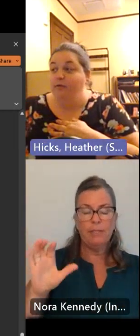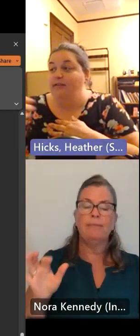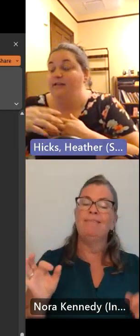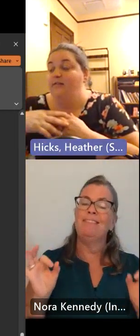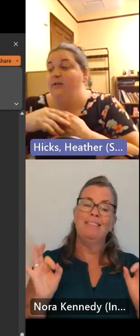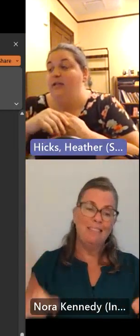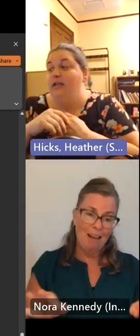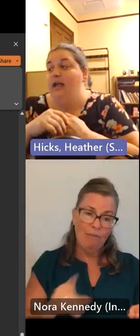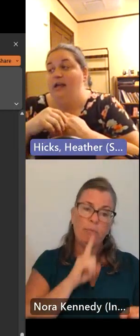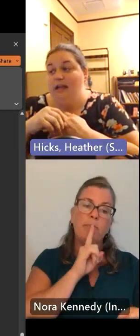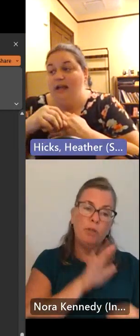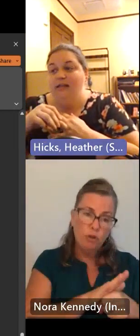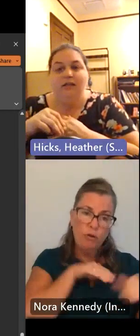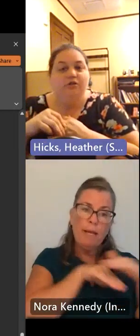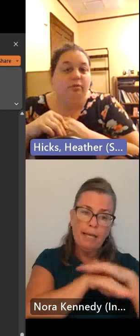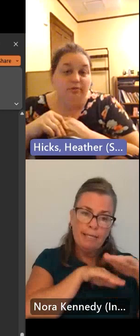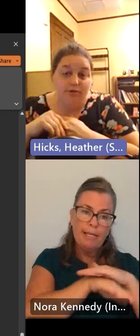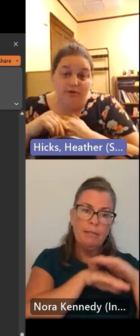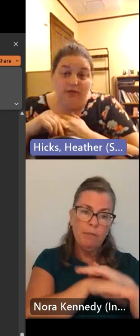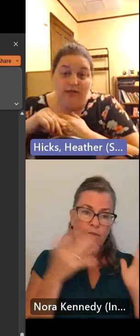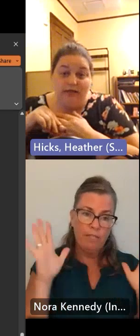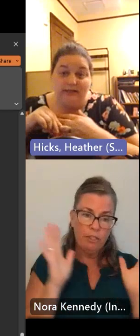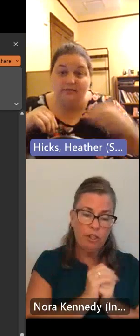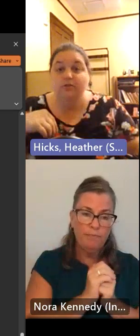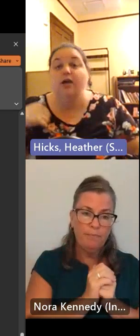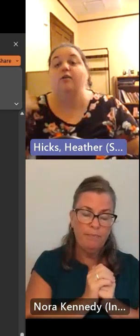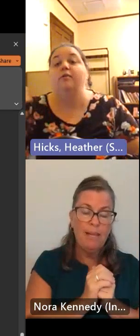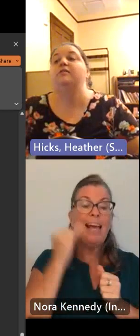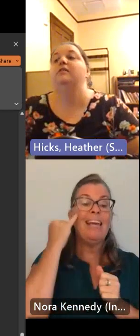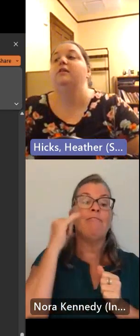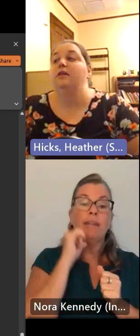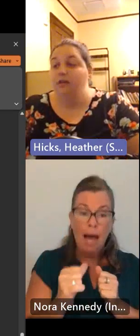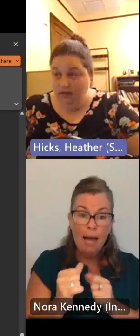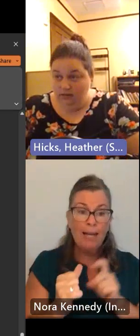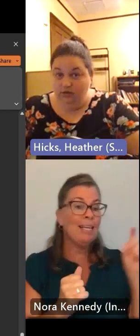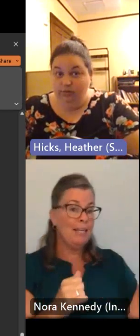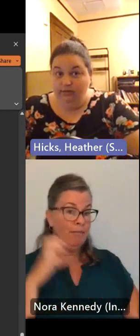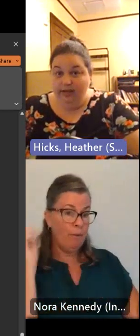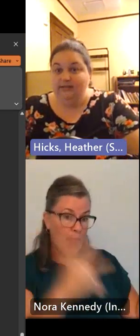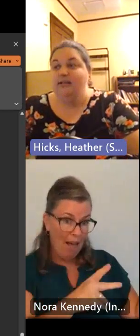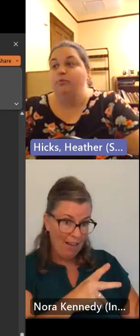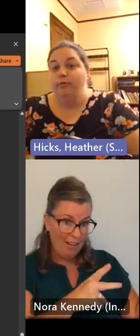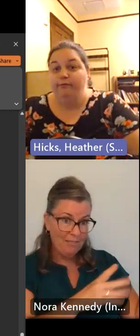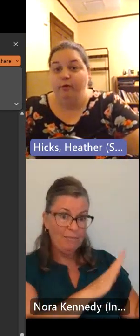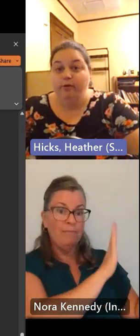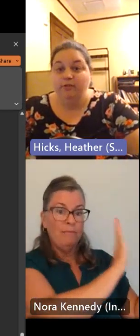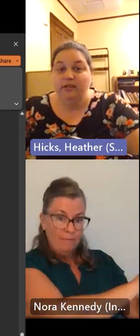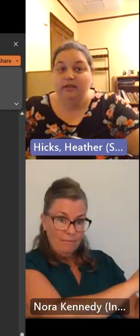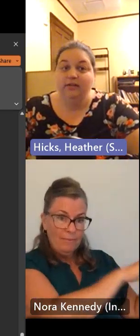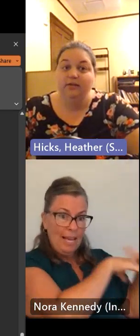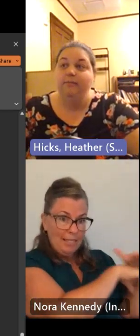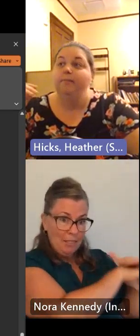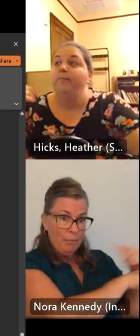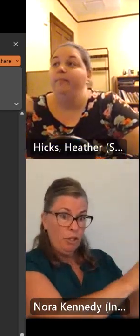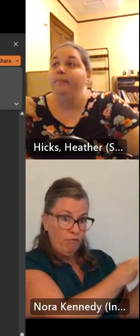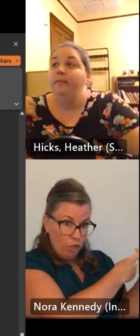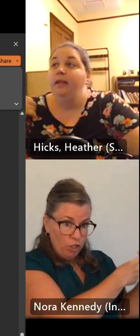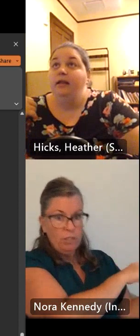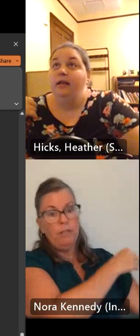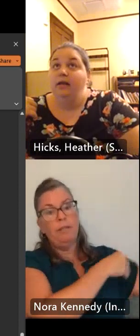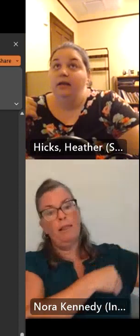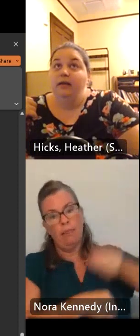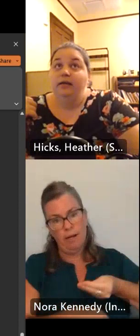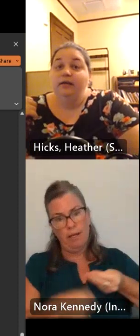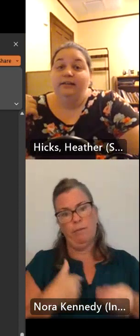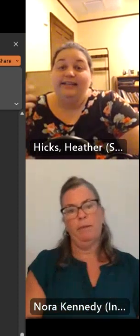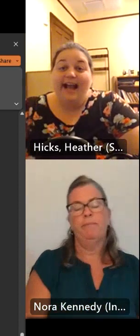be confirming accessibility. And again, they should be returning inaccessible documents to be made accessible before posting.